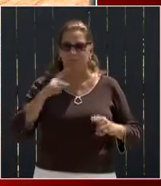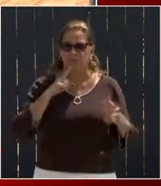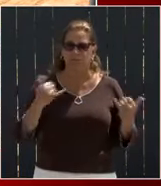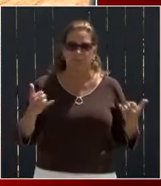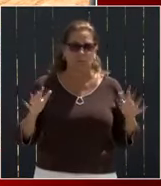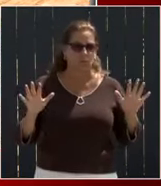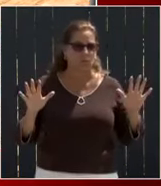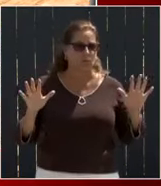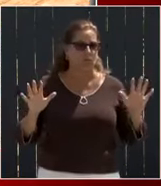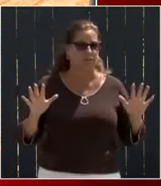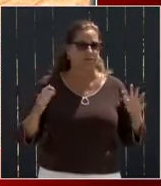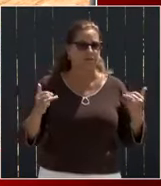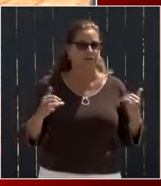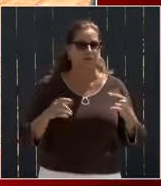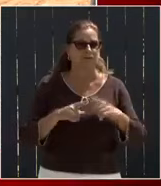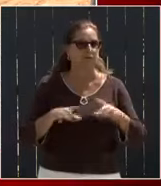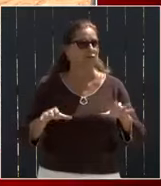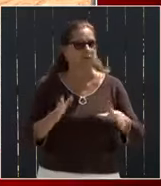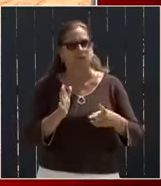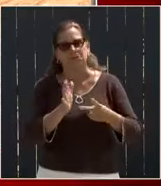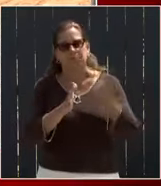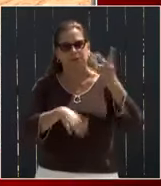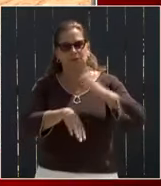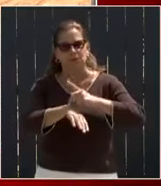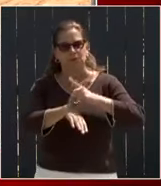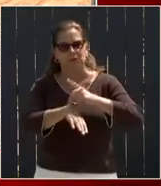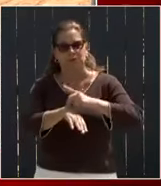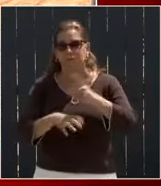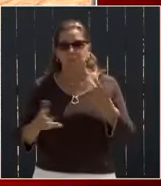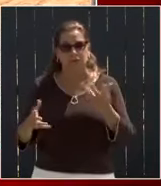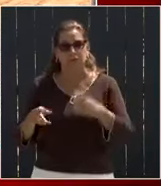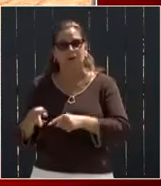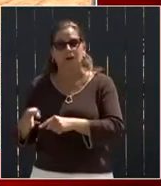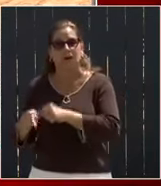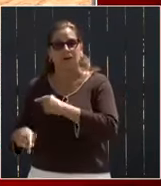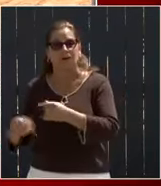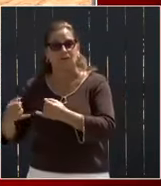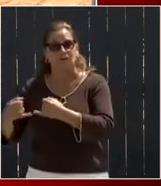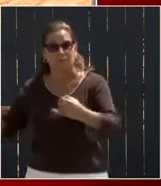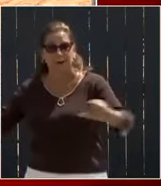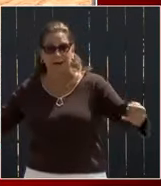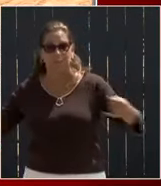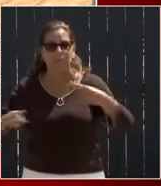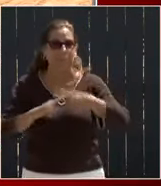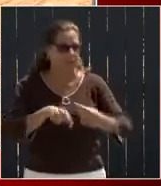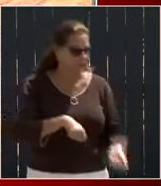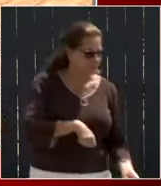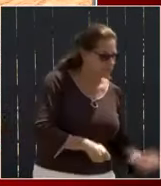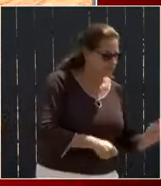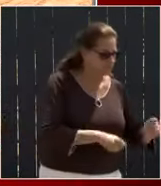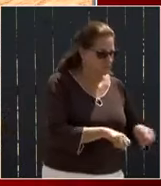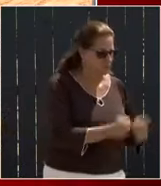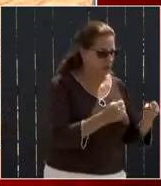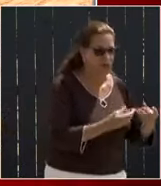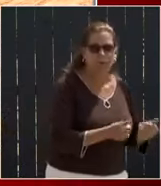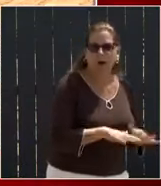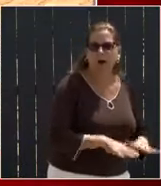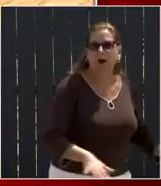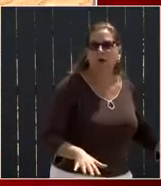double duty, a ribbon cutting and a groundbreaking. I don't think that's ever been tried before, but this project has